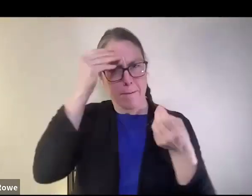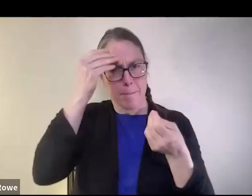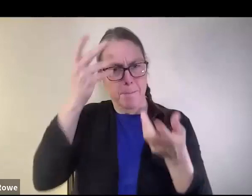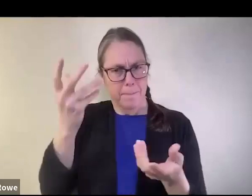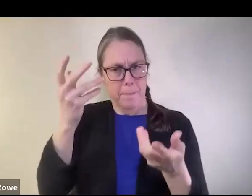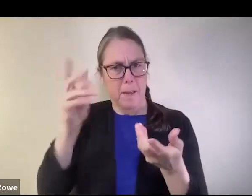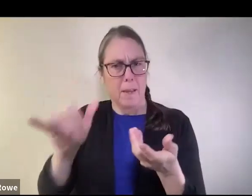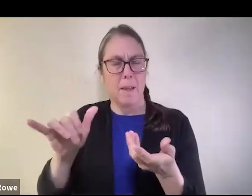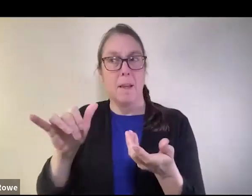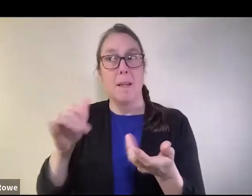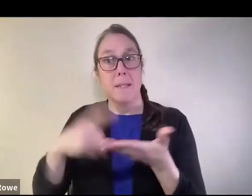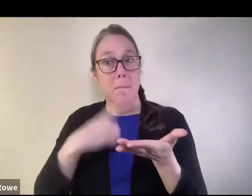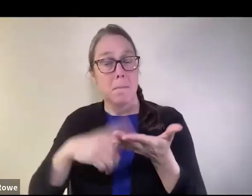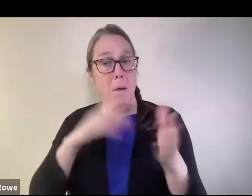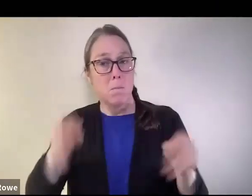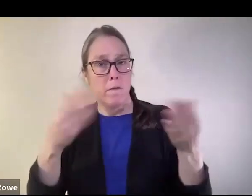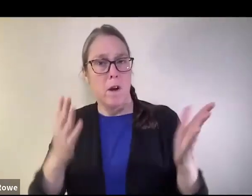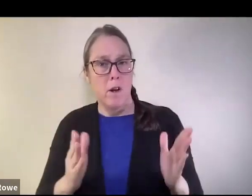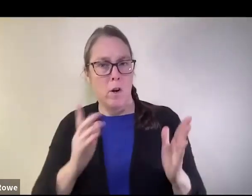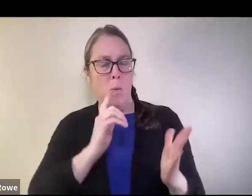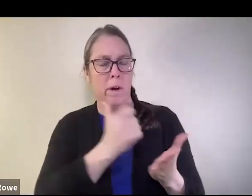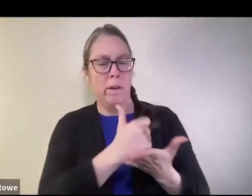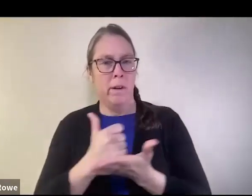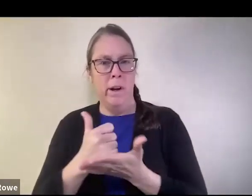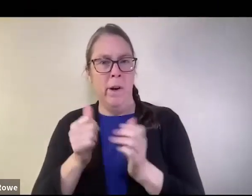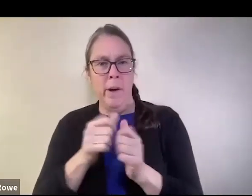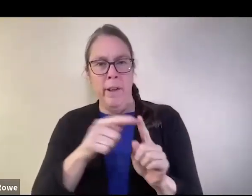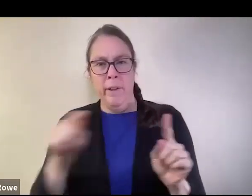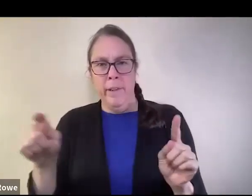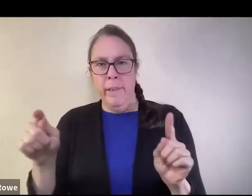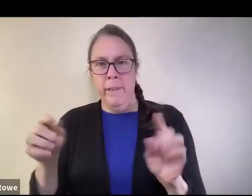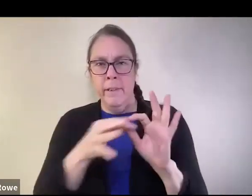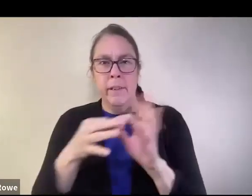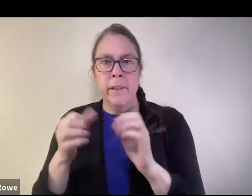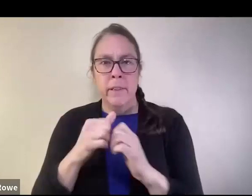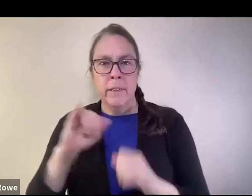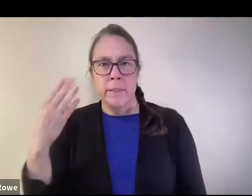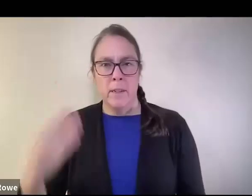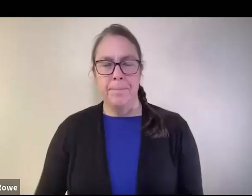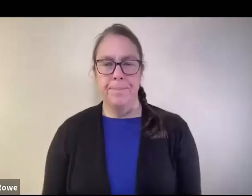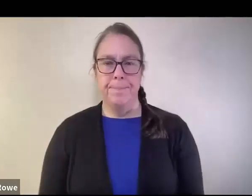the provider assists them landing the job.